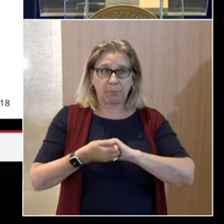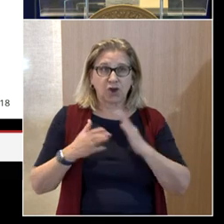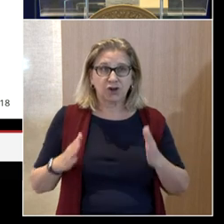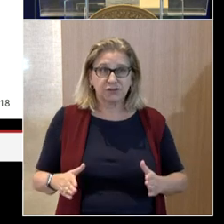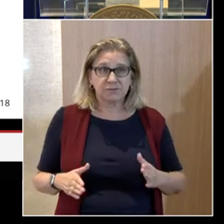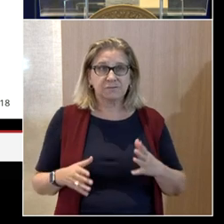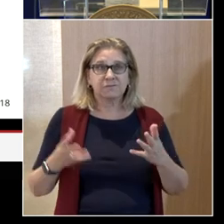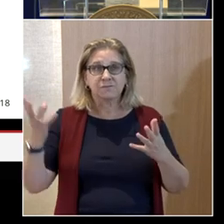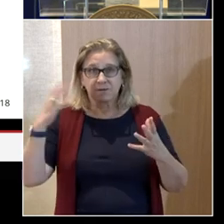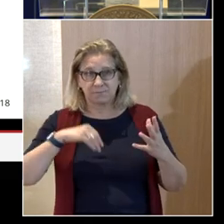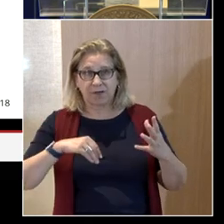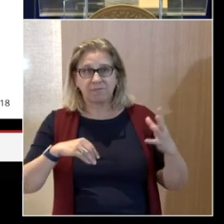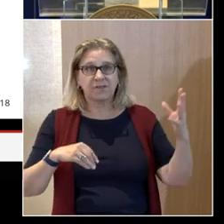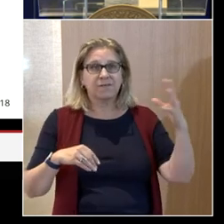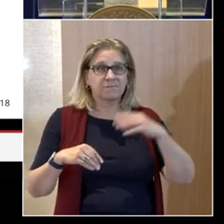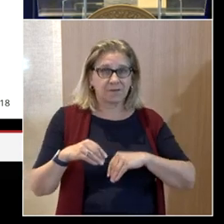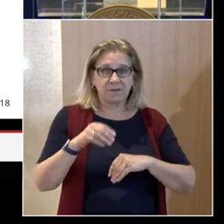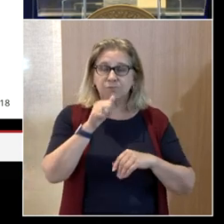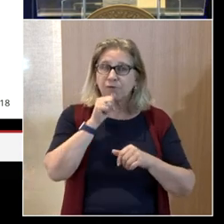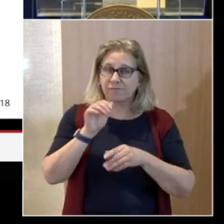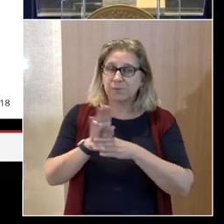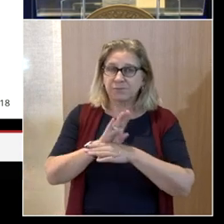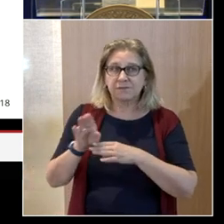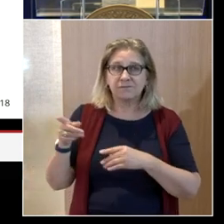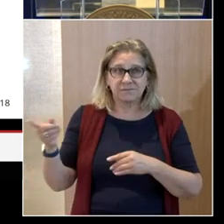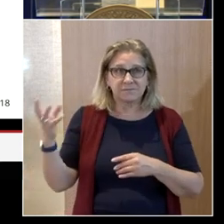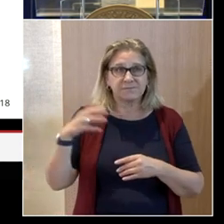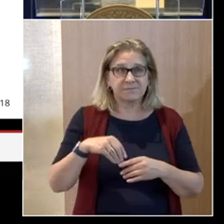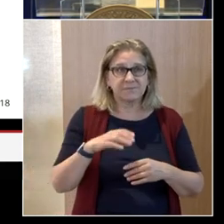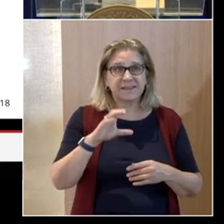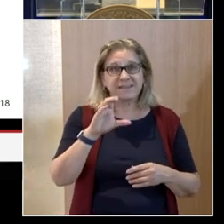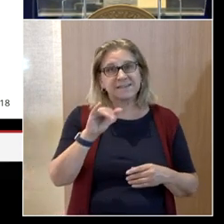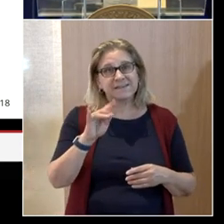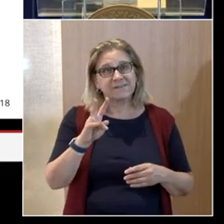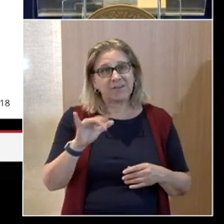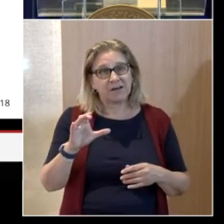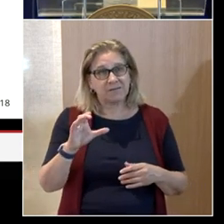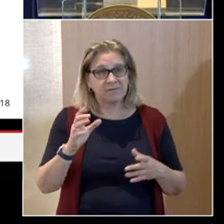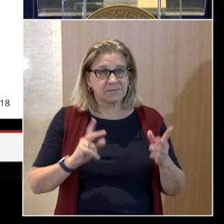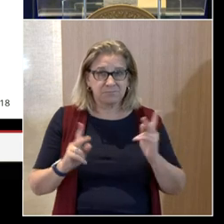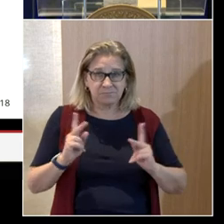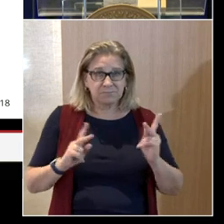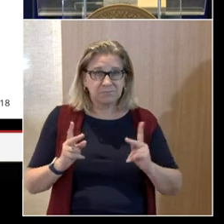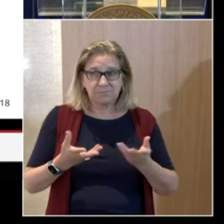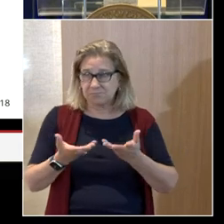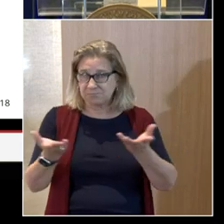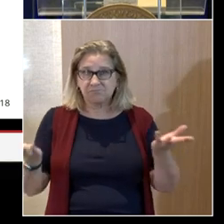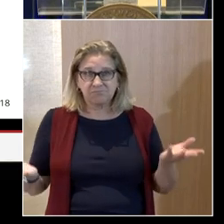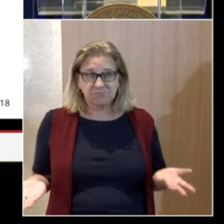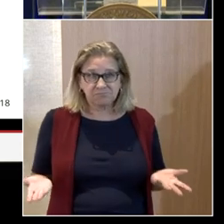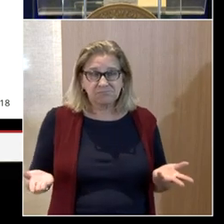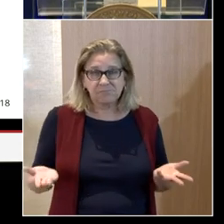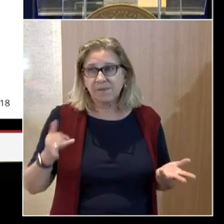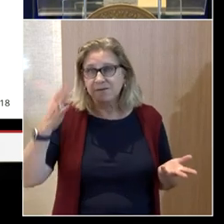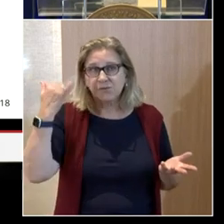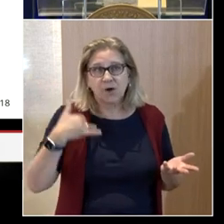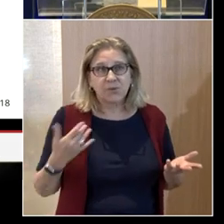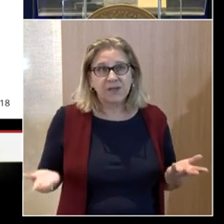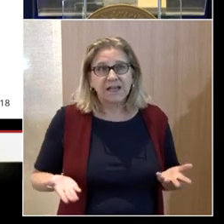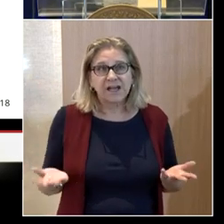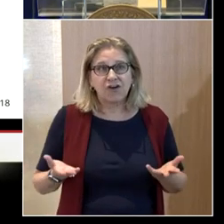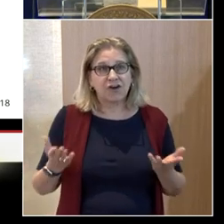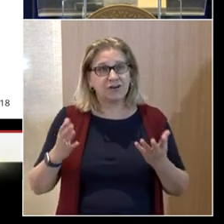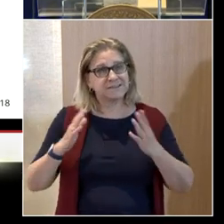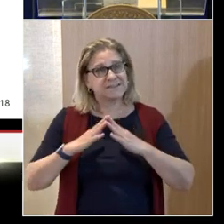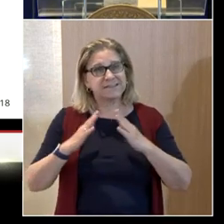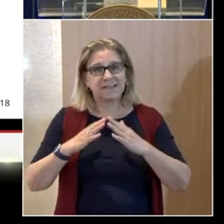I would add to that civic, and maybe that is what we are all here. It's a civic effort too, as we all think about it. But then,